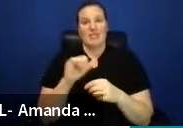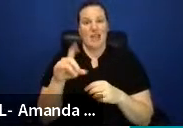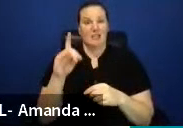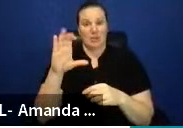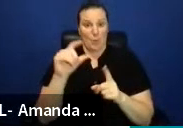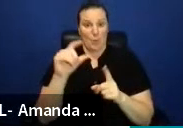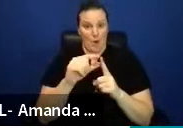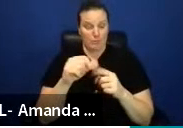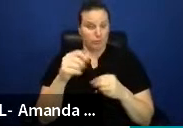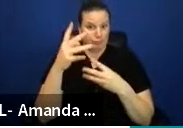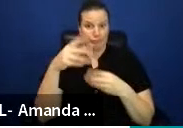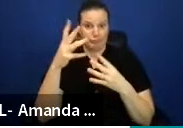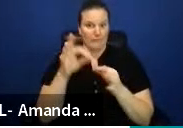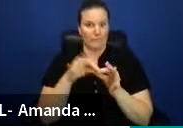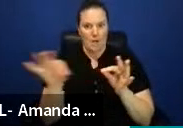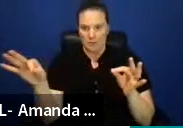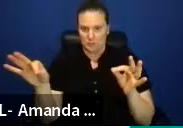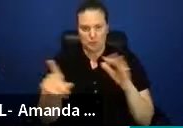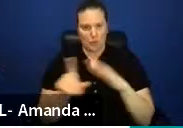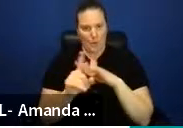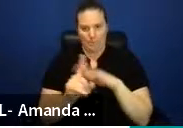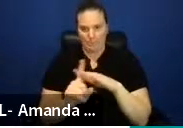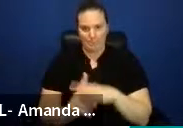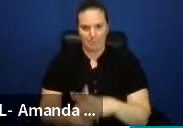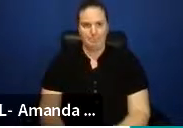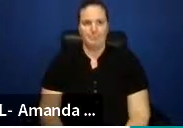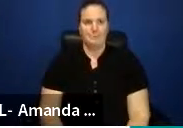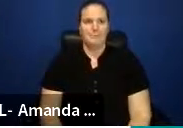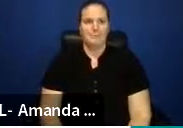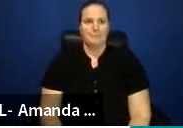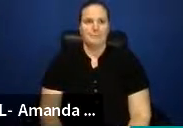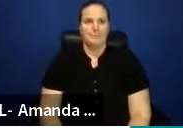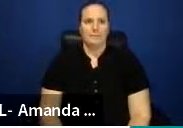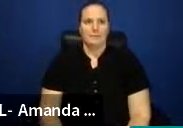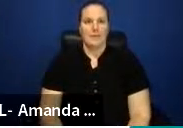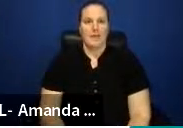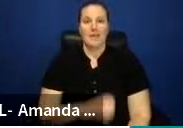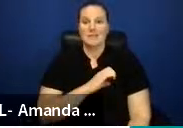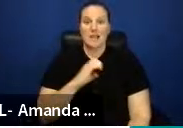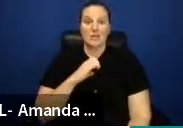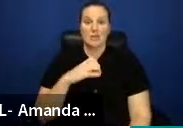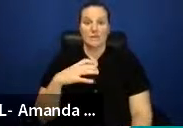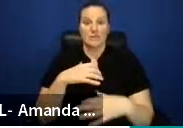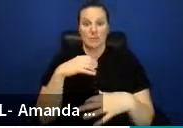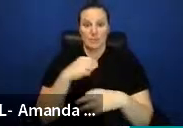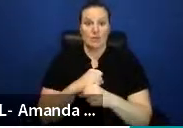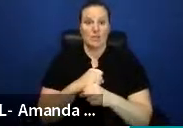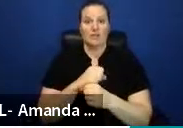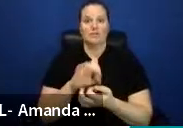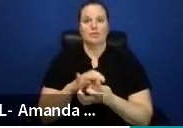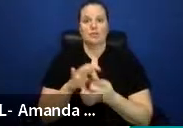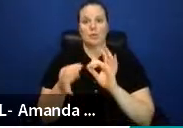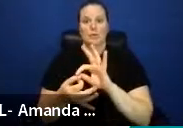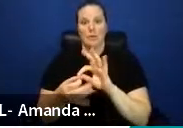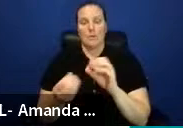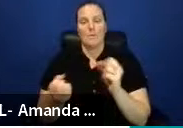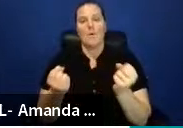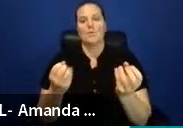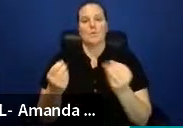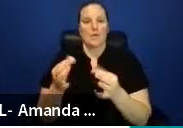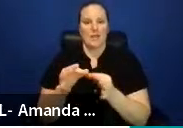that word or phrase appears. We have an executive summary that is interpreted into